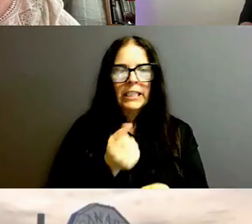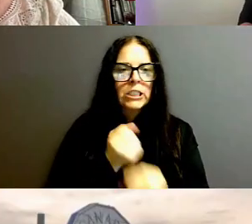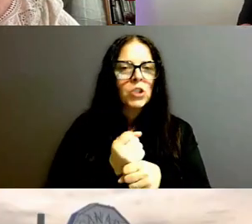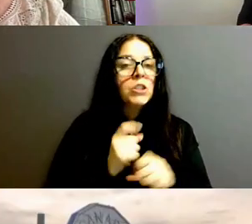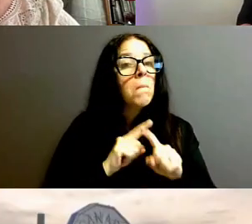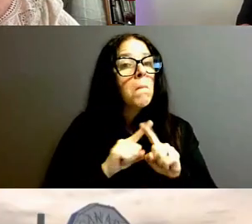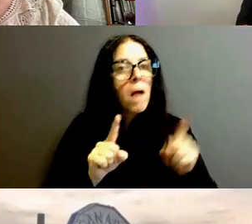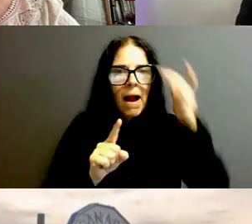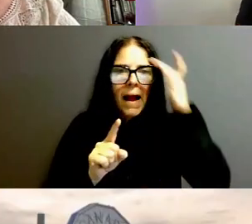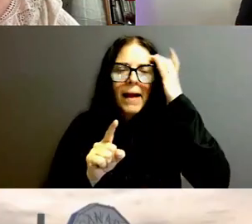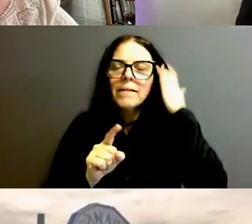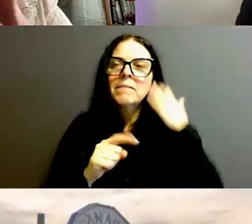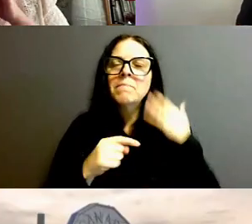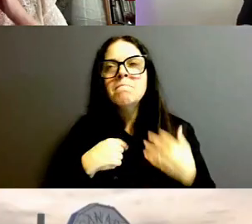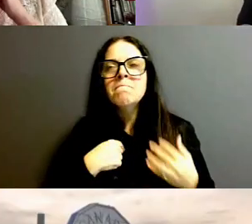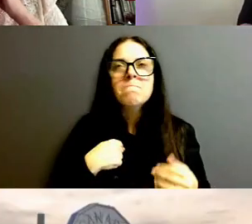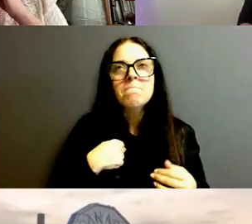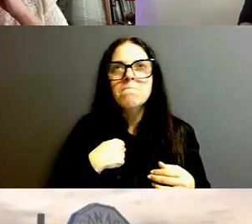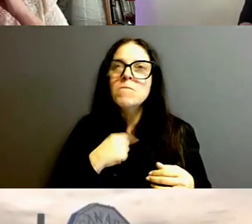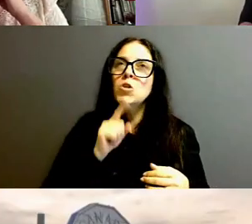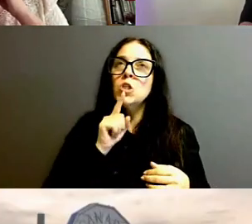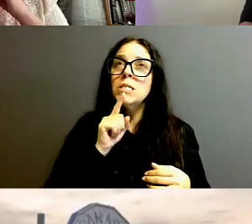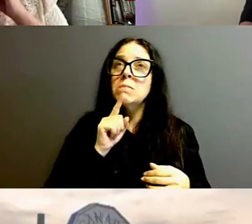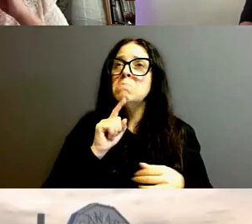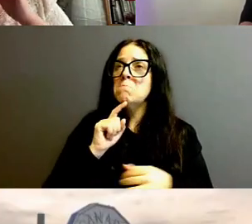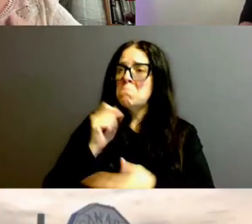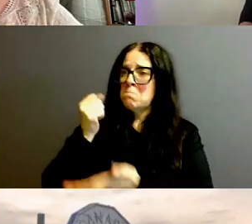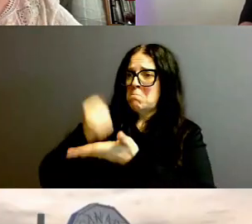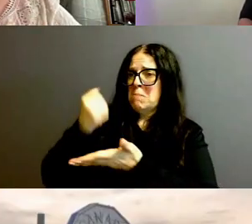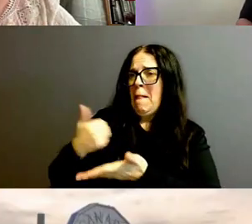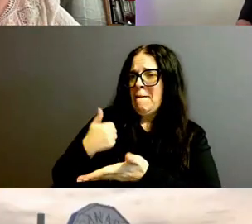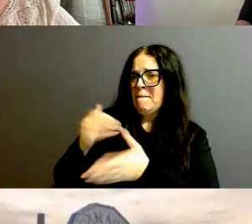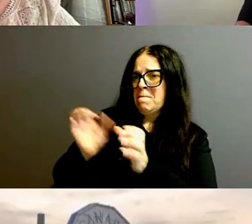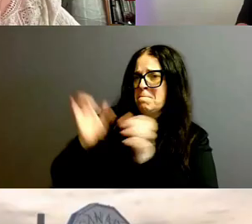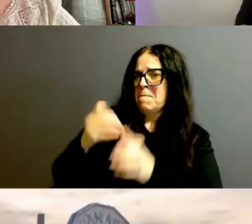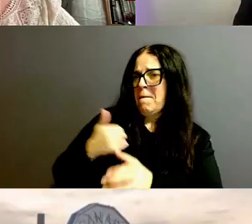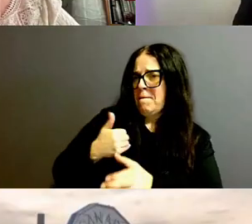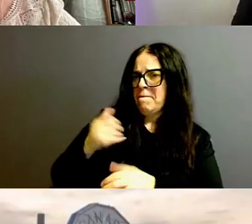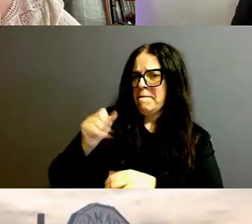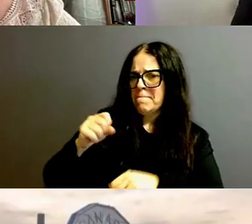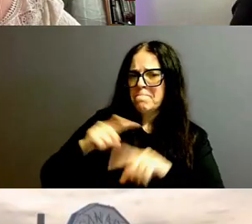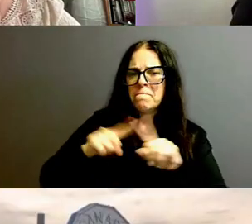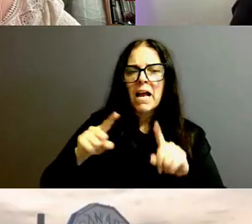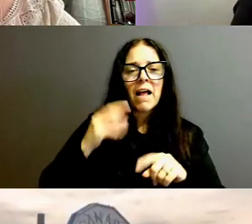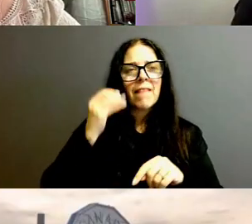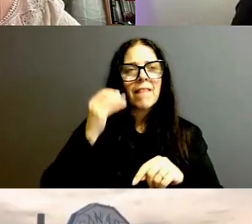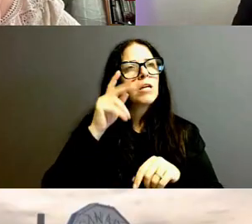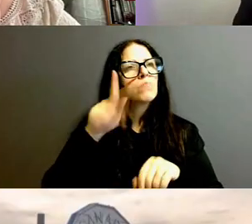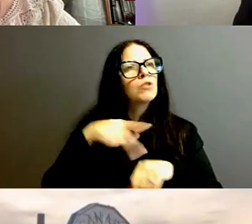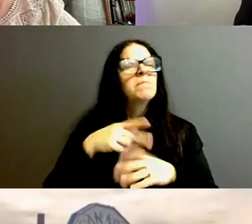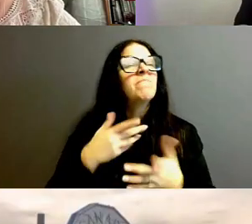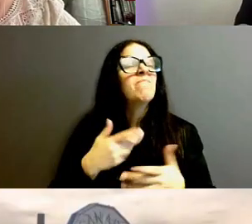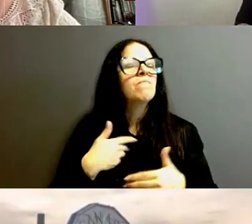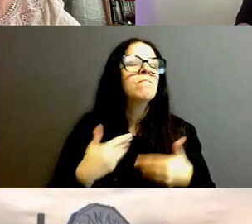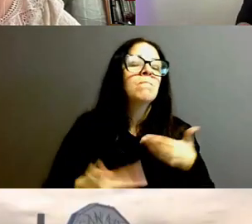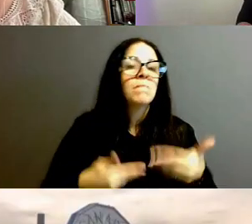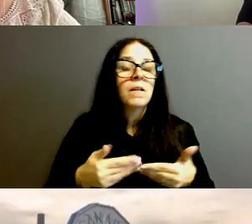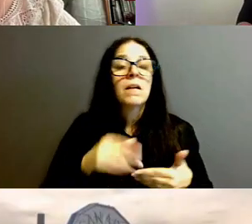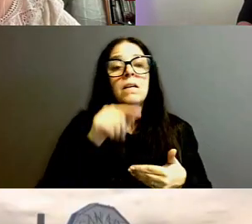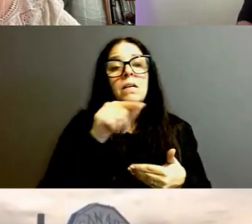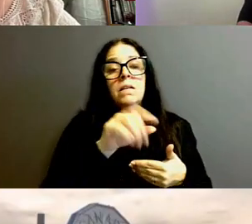really thought of becoming a principal. And then St. Albert's, which is an